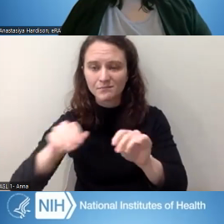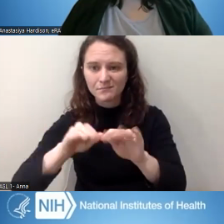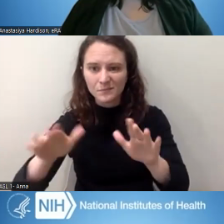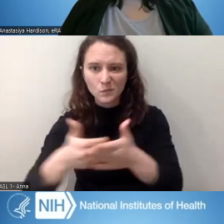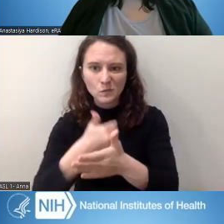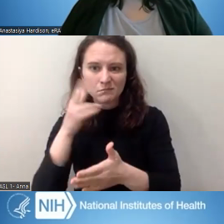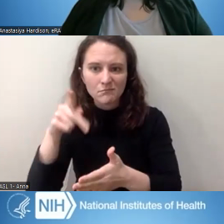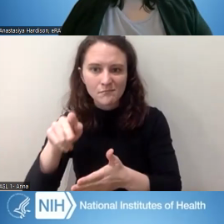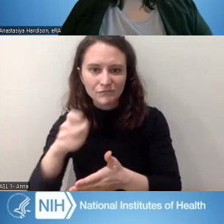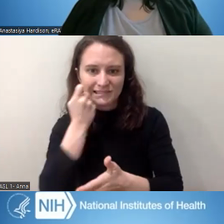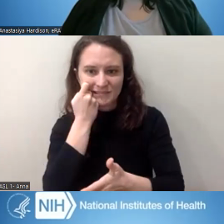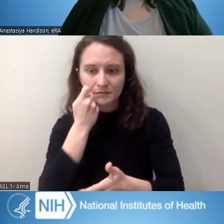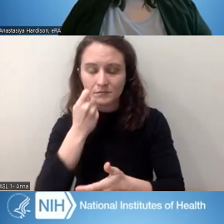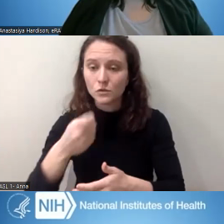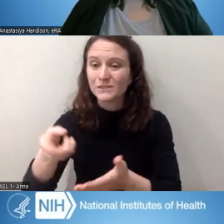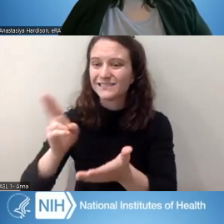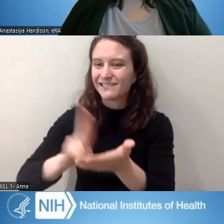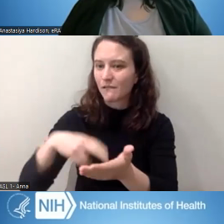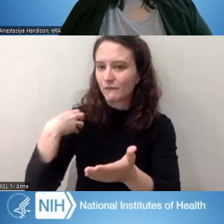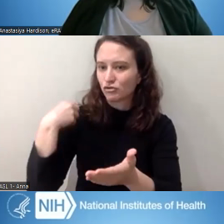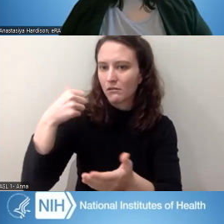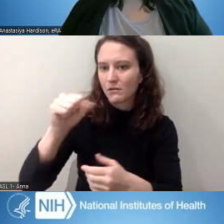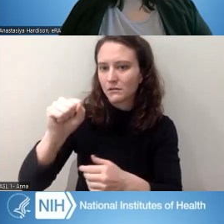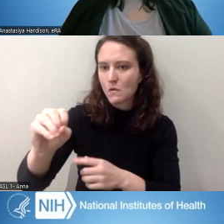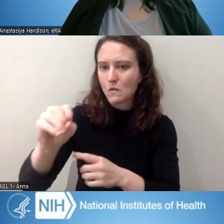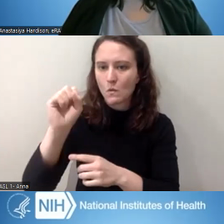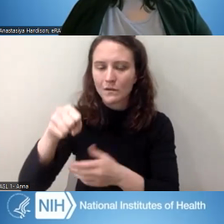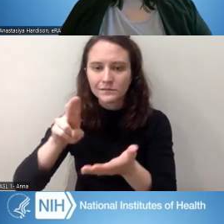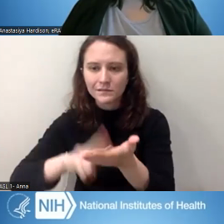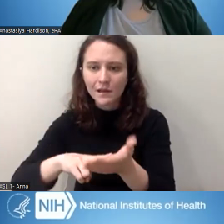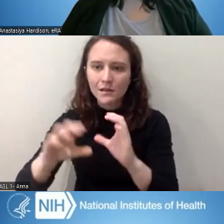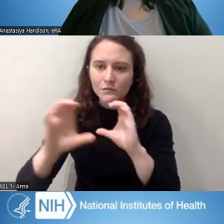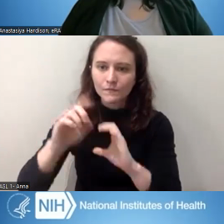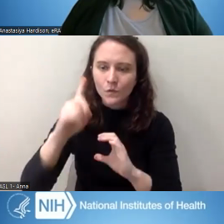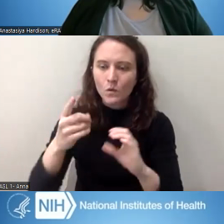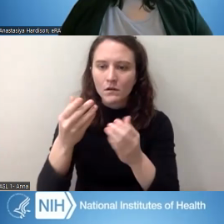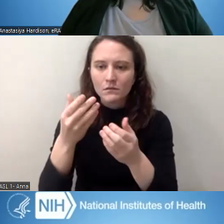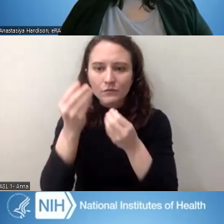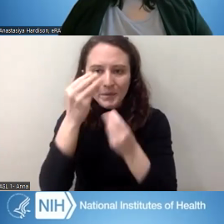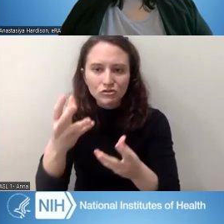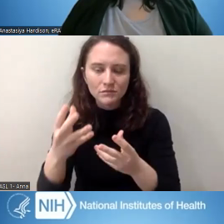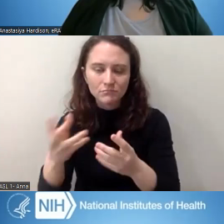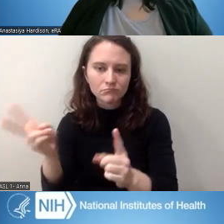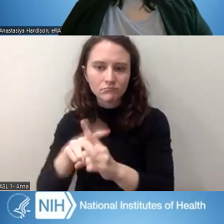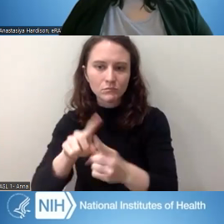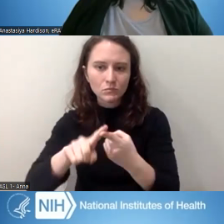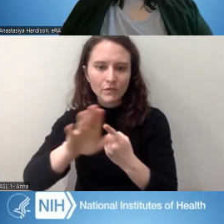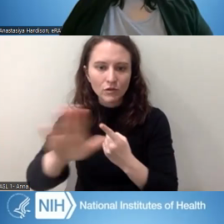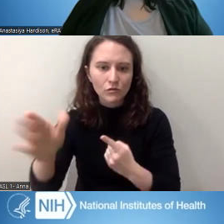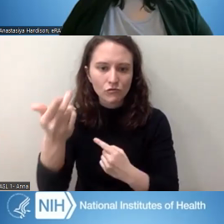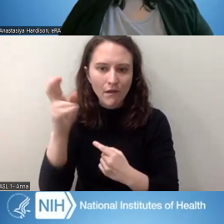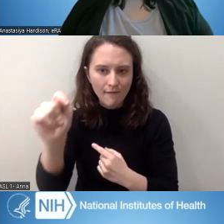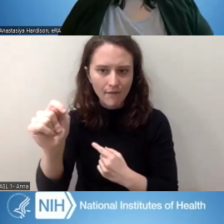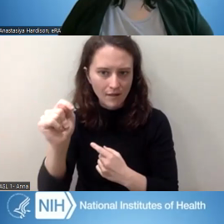officials to view and search for information relevant to their grants and their applications in a more streamlined